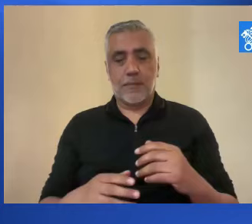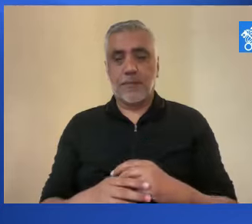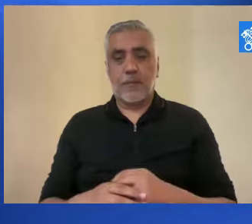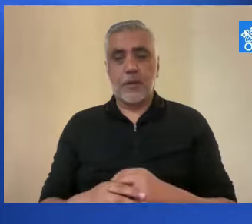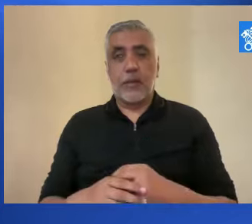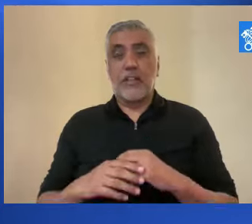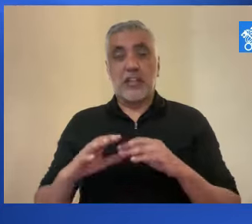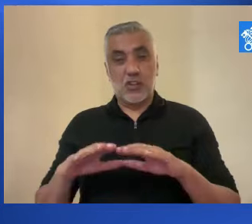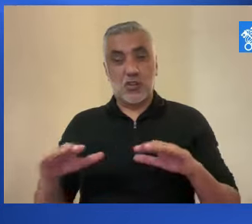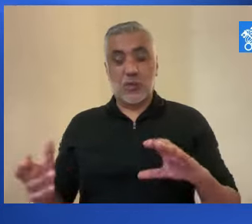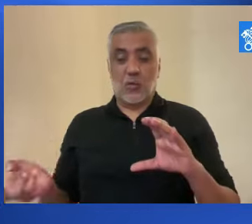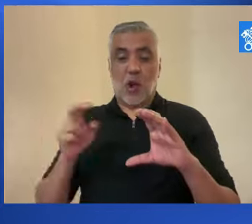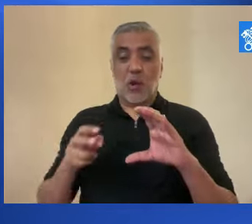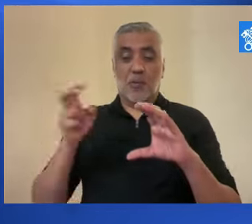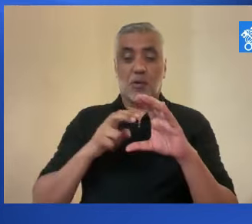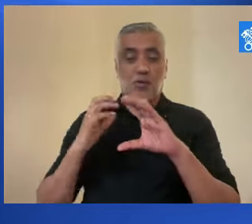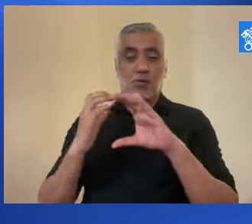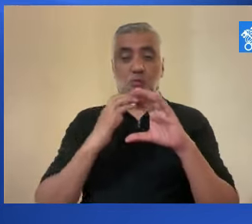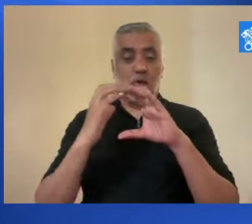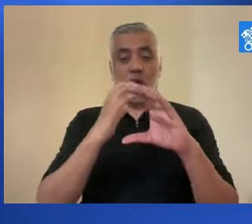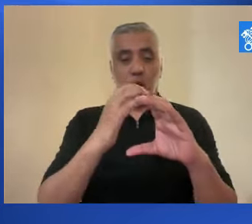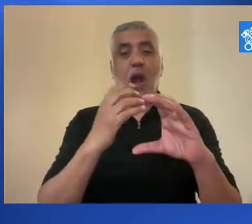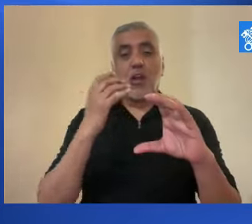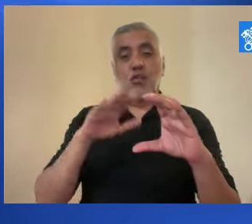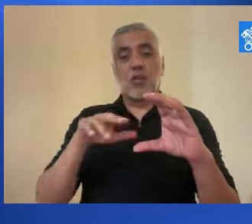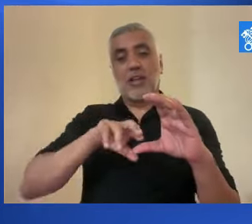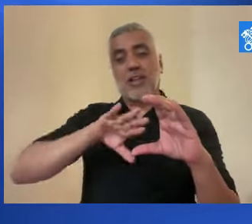out as the Pope now heads towards the podium.